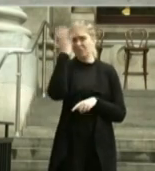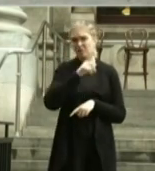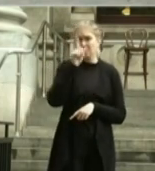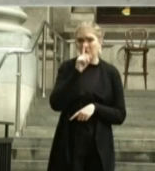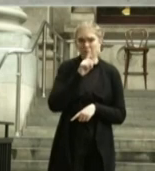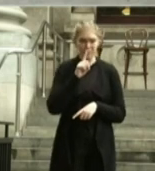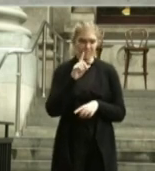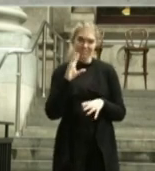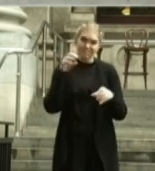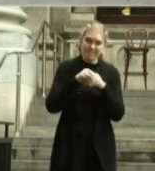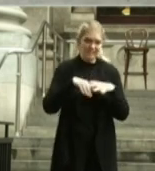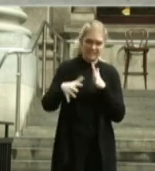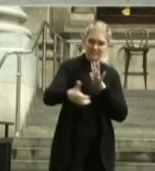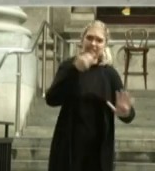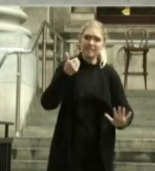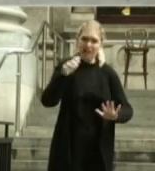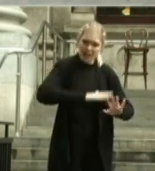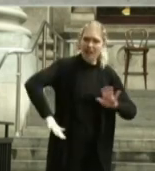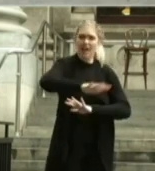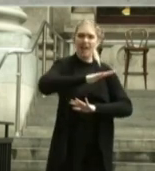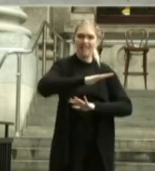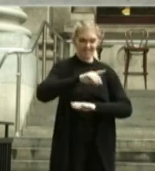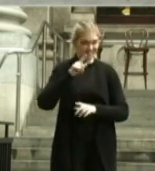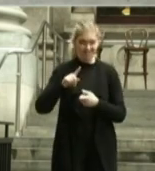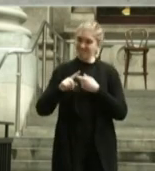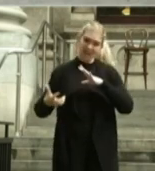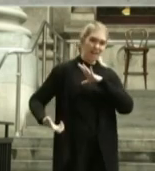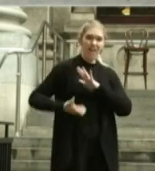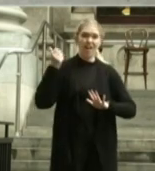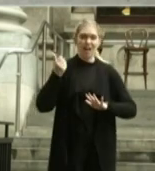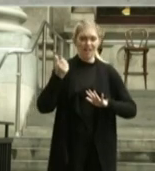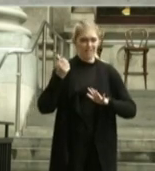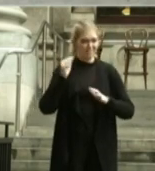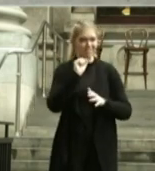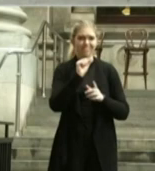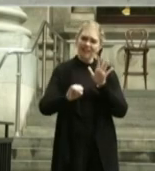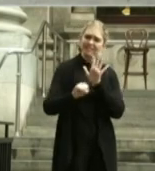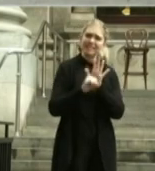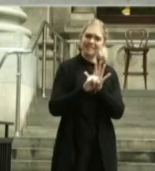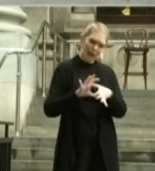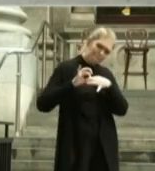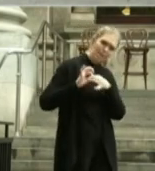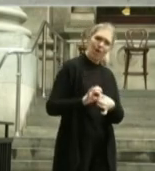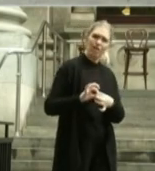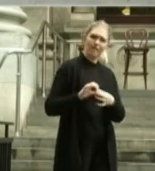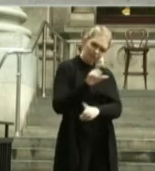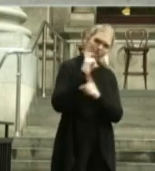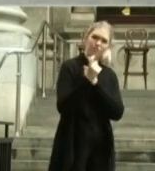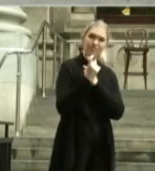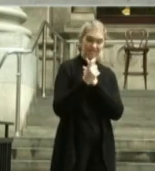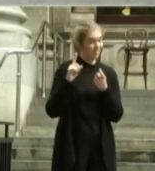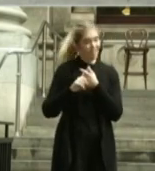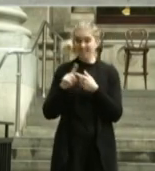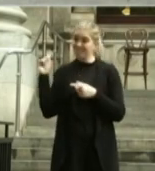in the taking of land, complicit in trying to erase identity and belonging, complicit in the removal